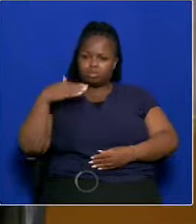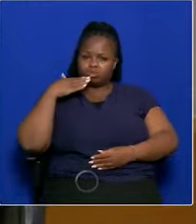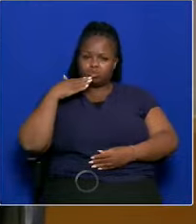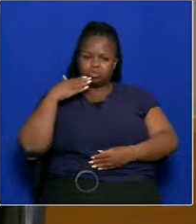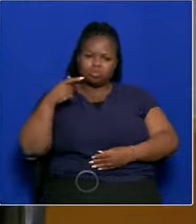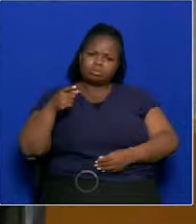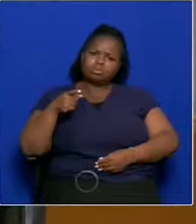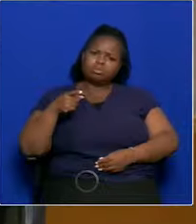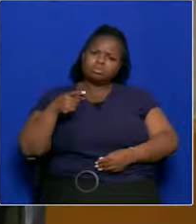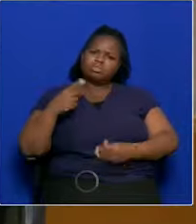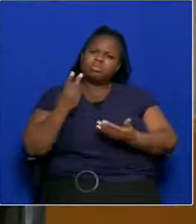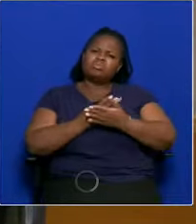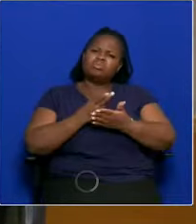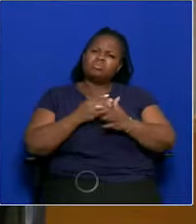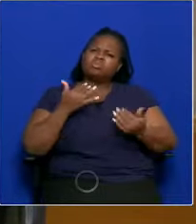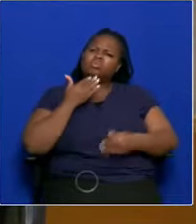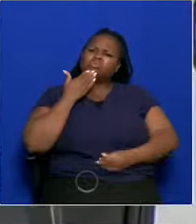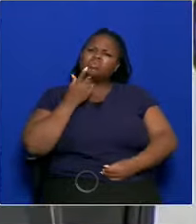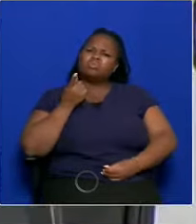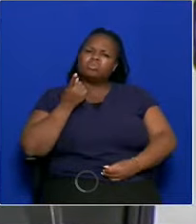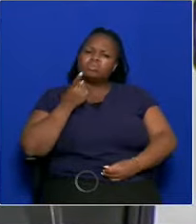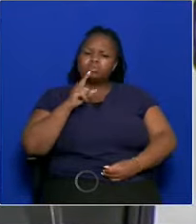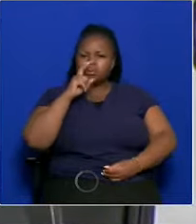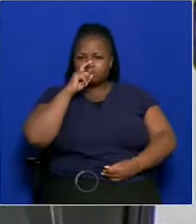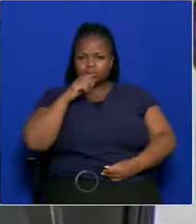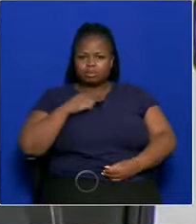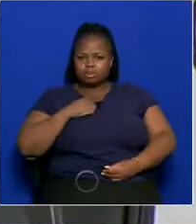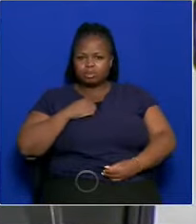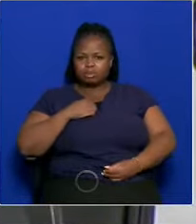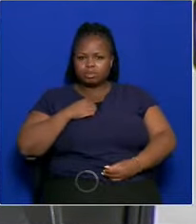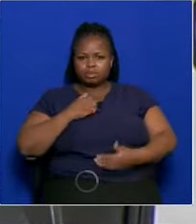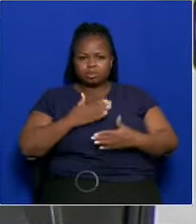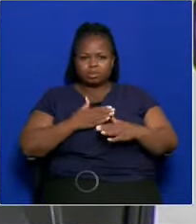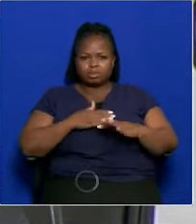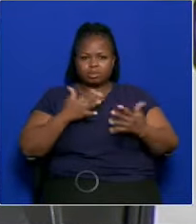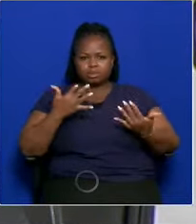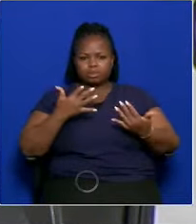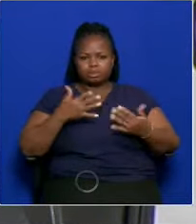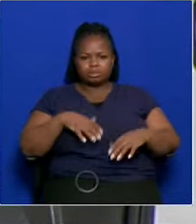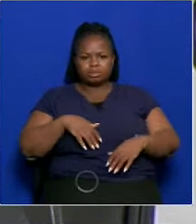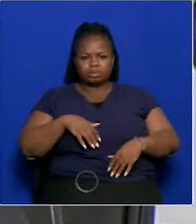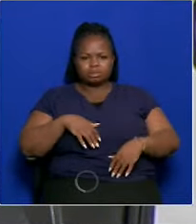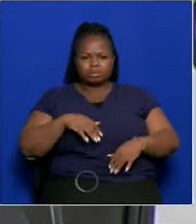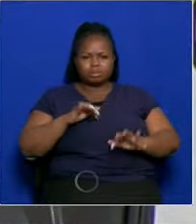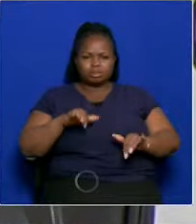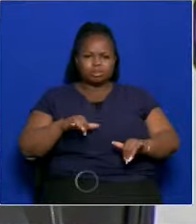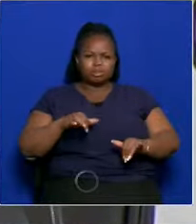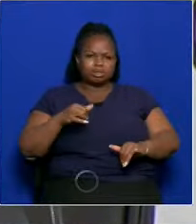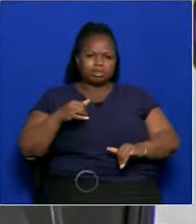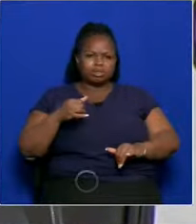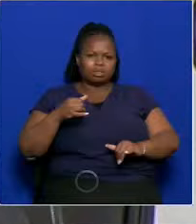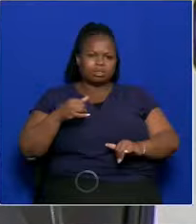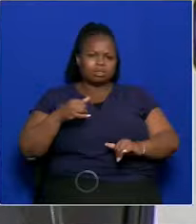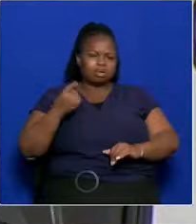what? My sister is not working. She's staying in her home there alone. All right. Thank